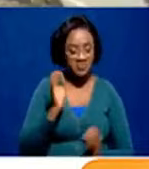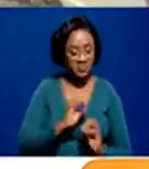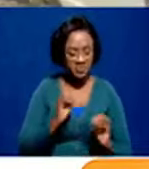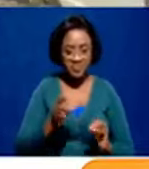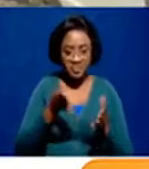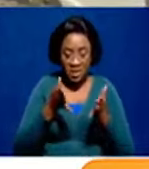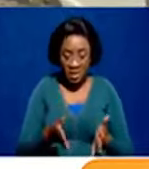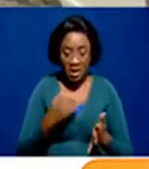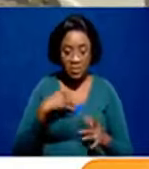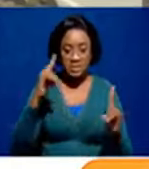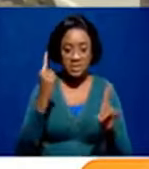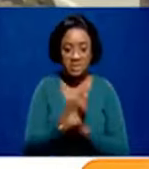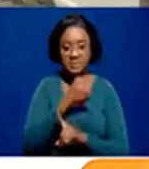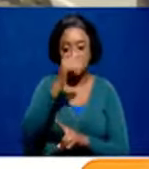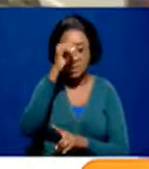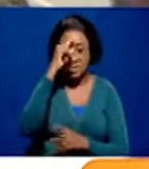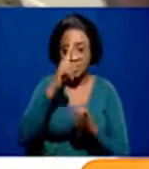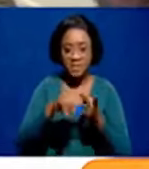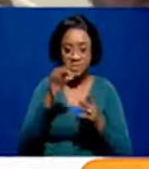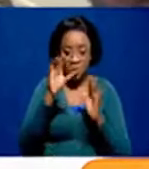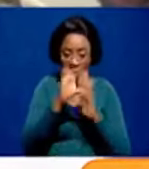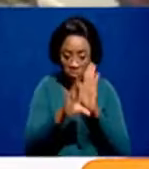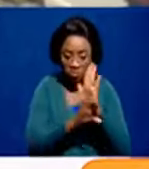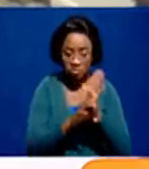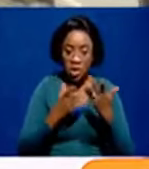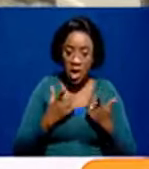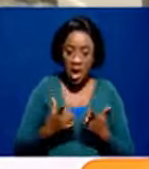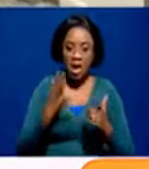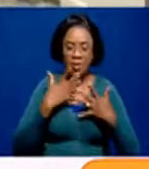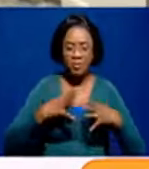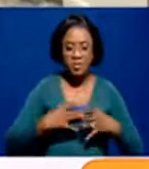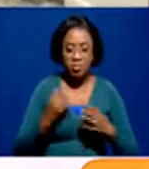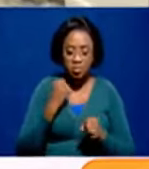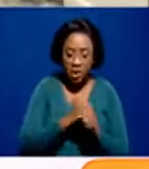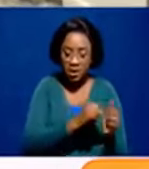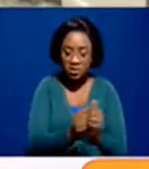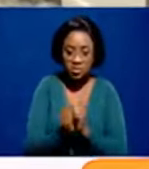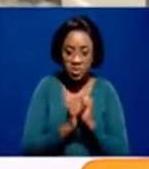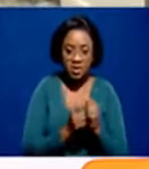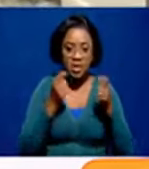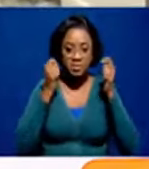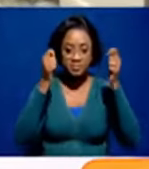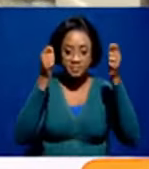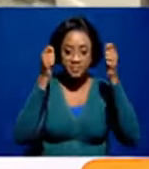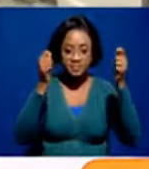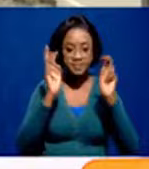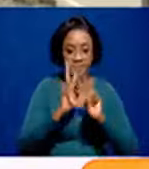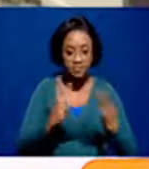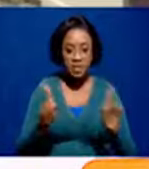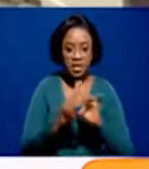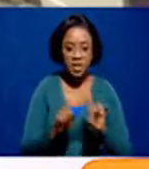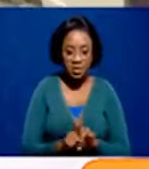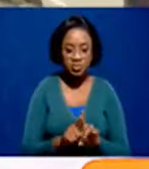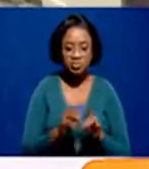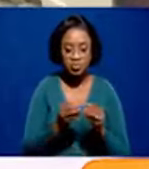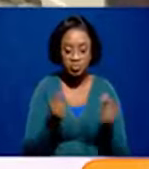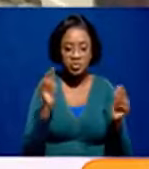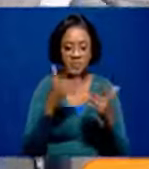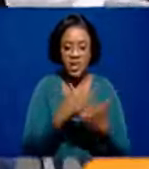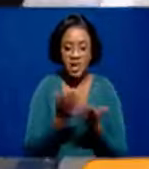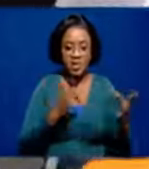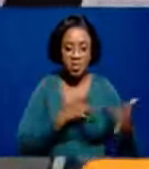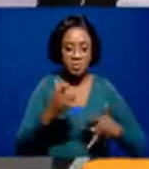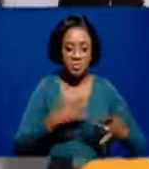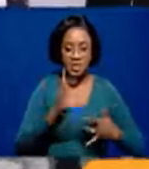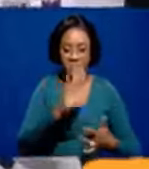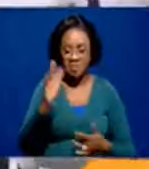different dispensation. The Constitution allows people to come together, peacefully picket and articulate the concerns that they have.